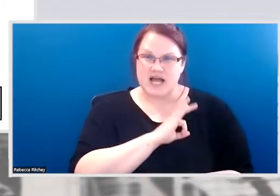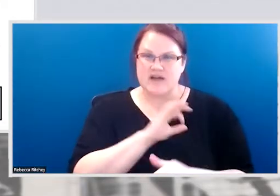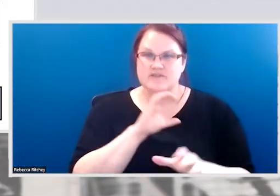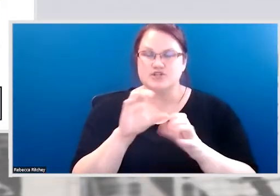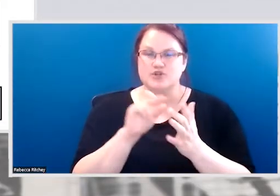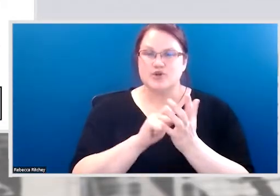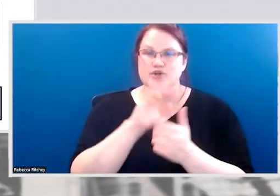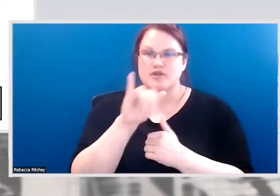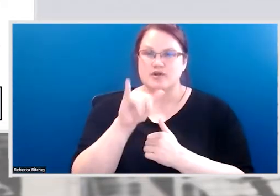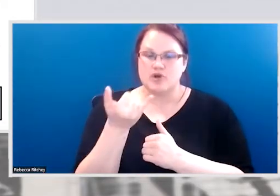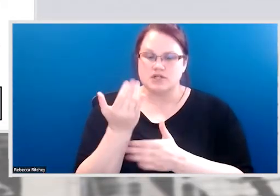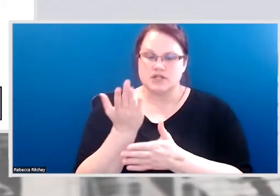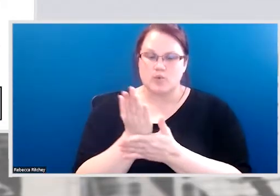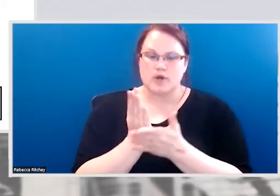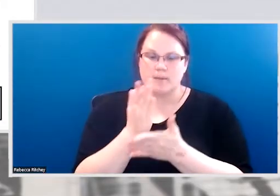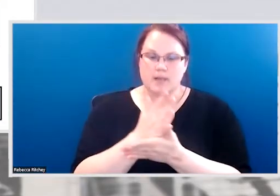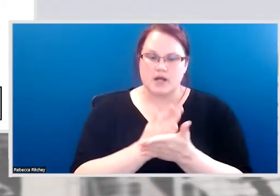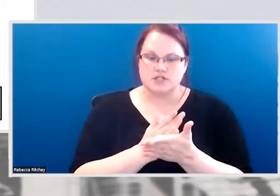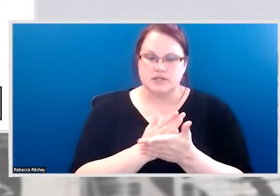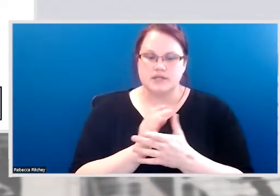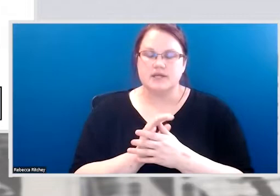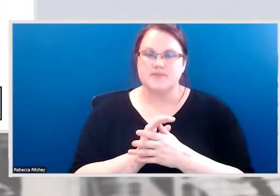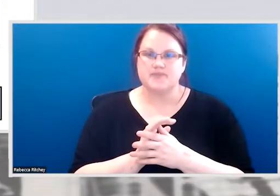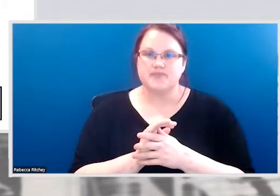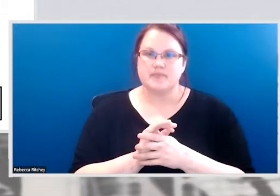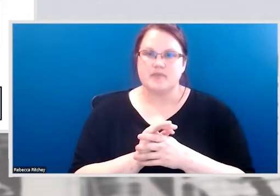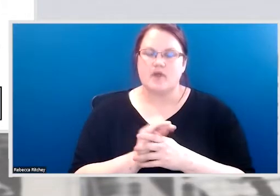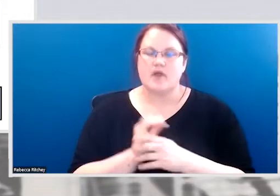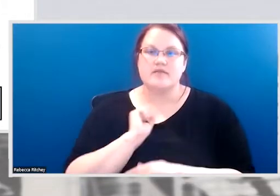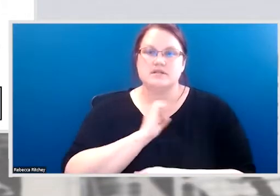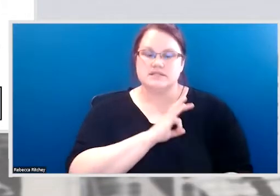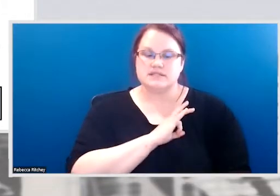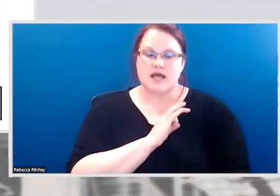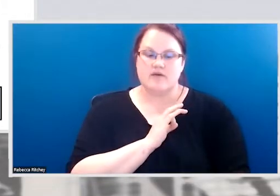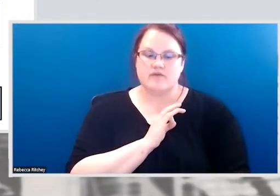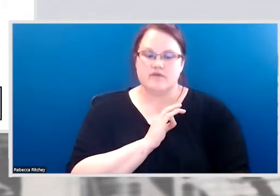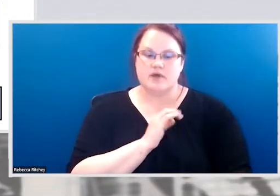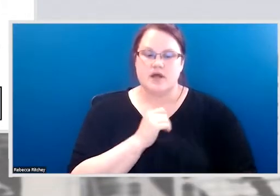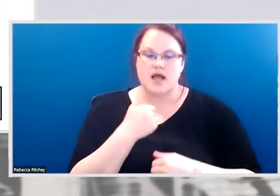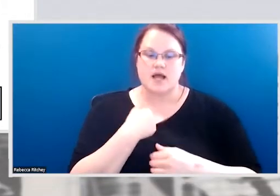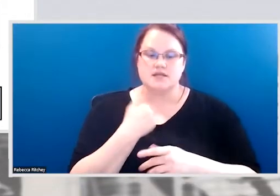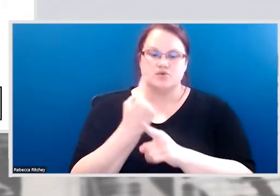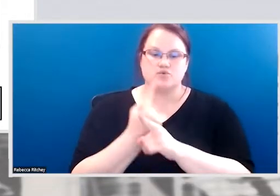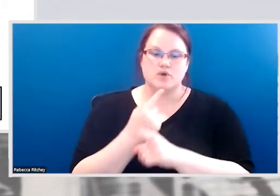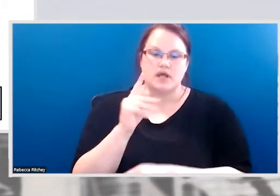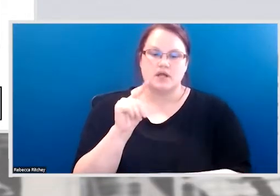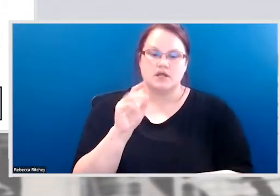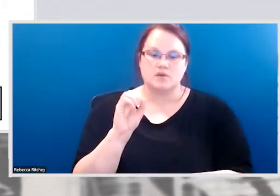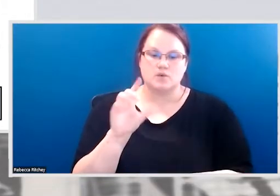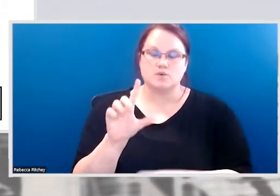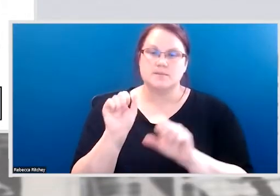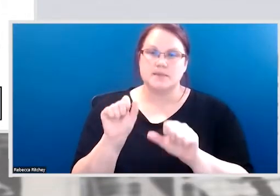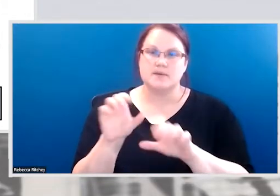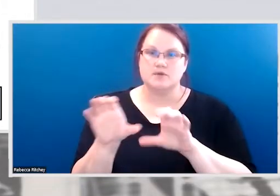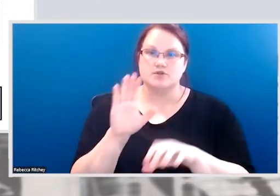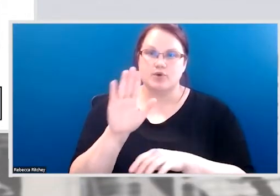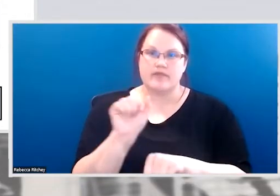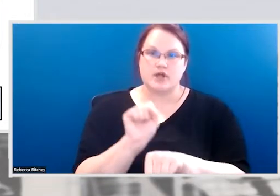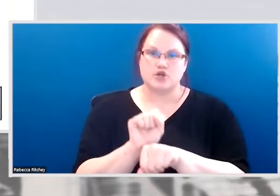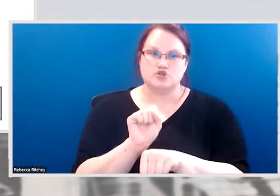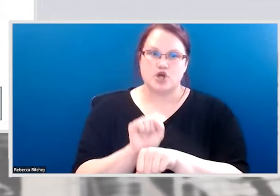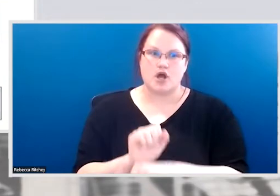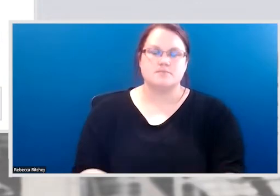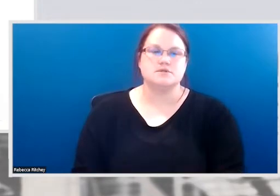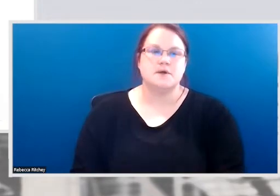projects that we're budgeting, and vice versa, that the staff that we're hiring has the right tools to be able to do their jobs. In terms